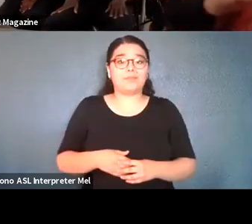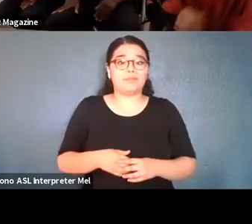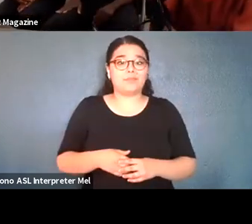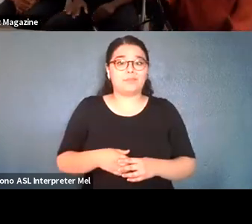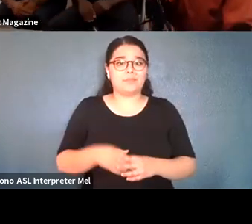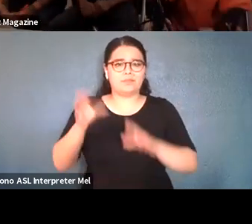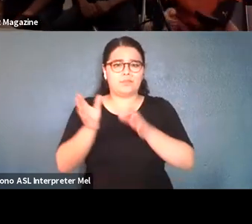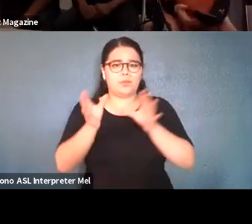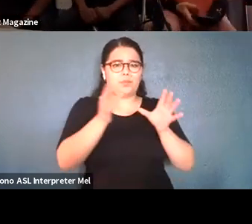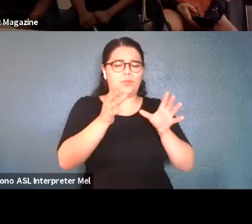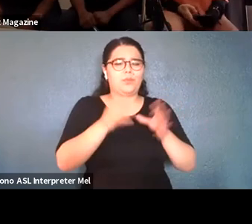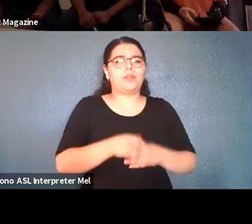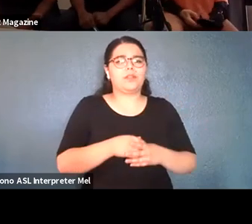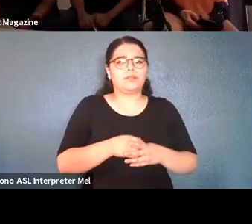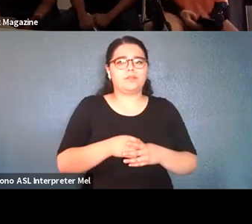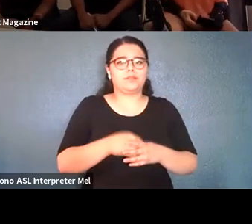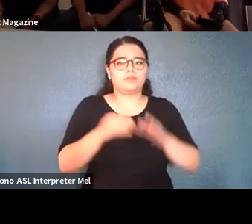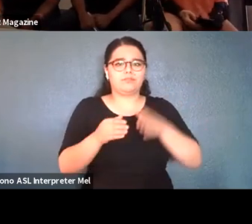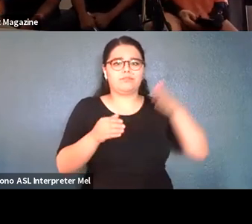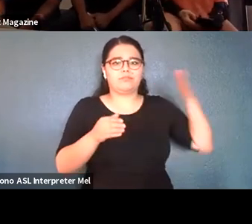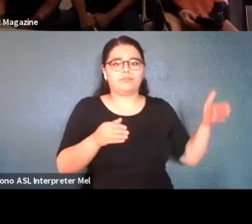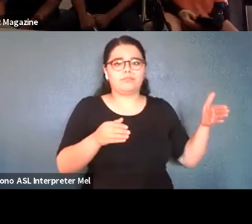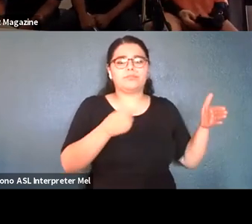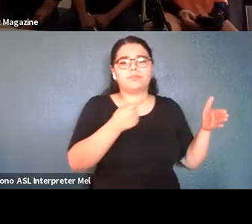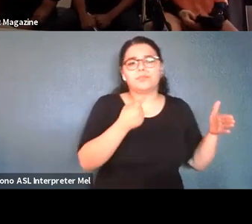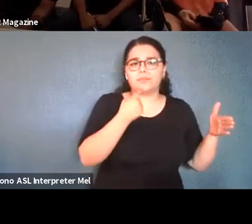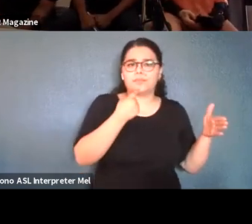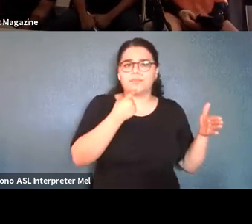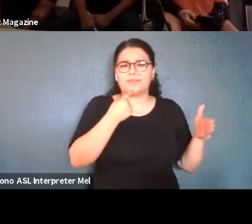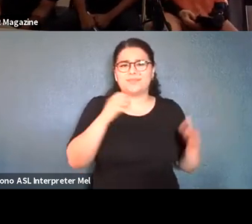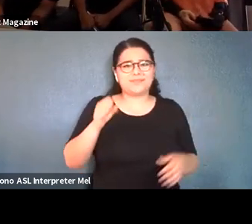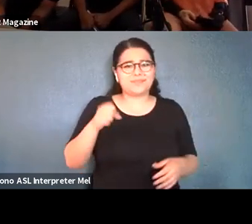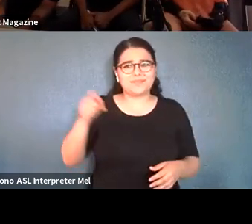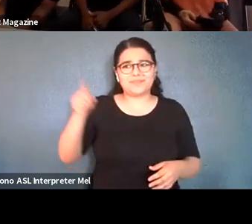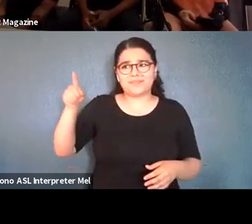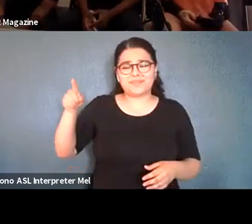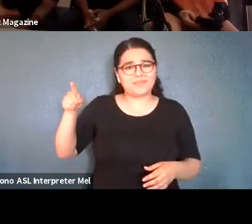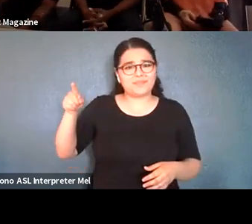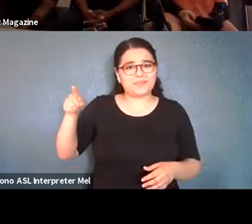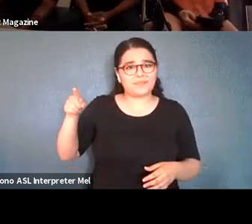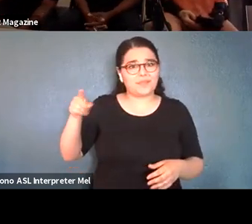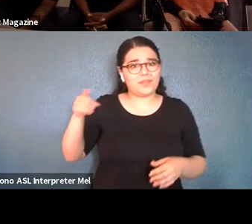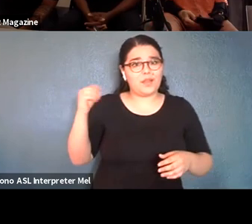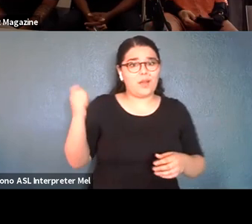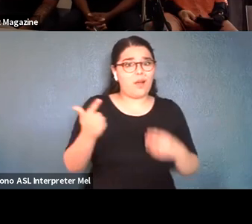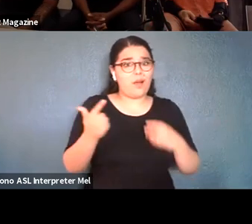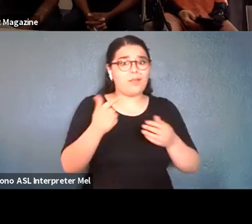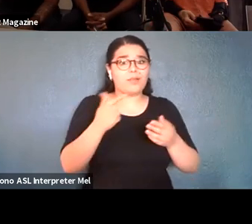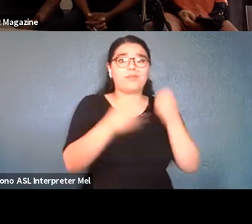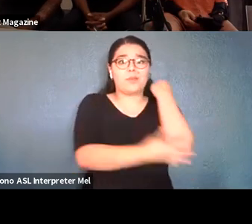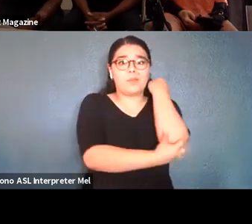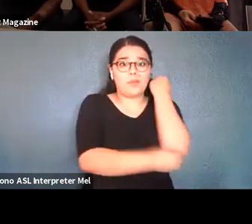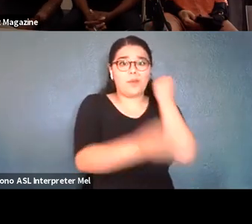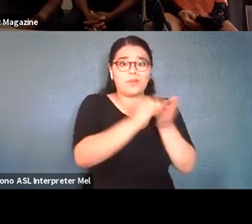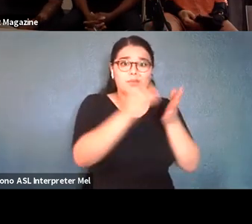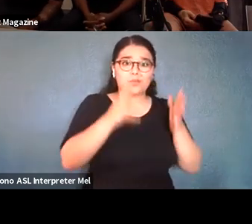it. Yeah, and again, just also lifting up, all the poverty scholars, and even if there's